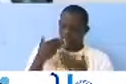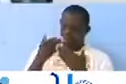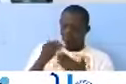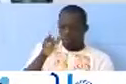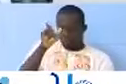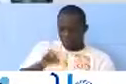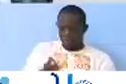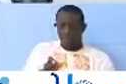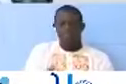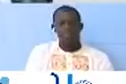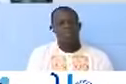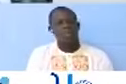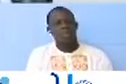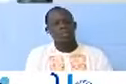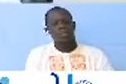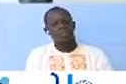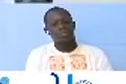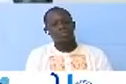Dede,